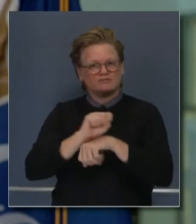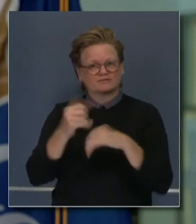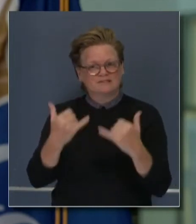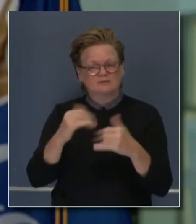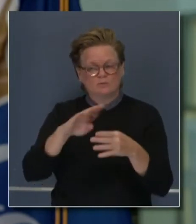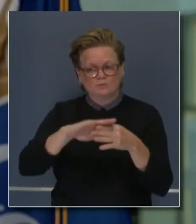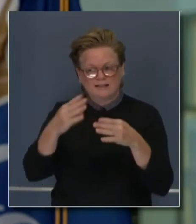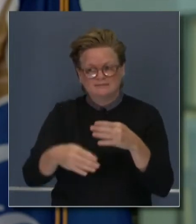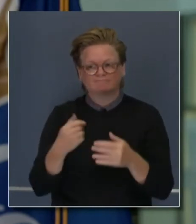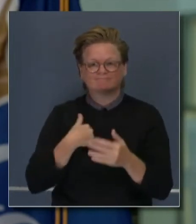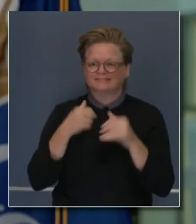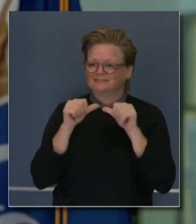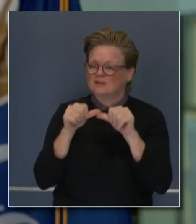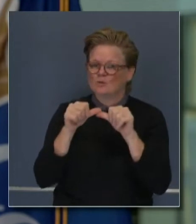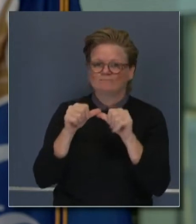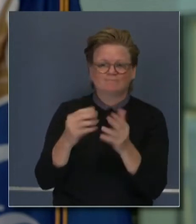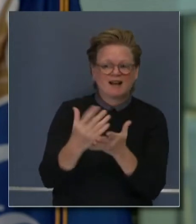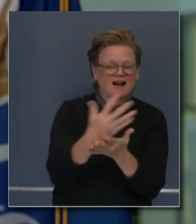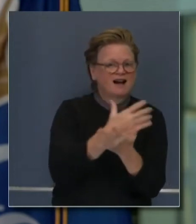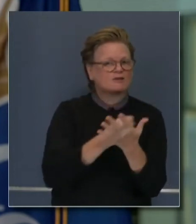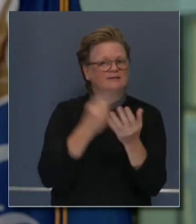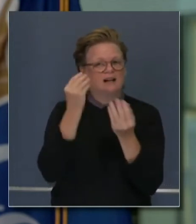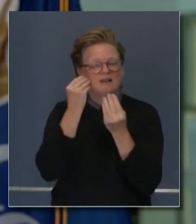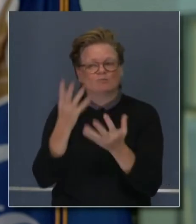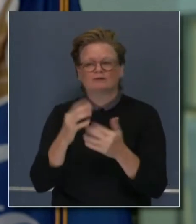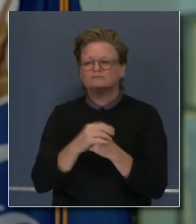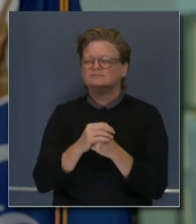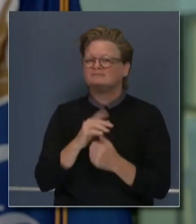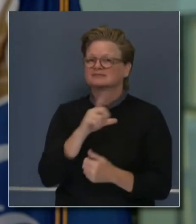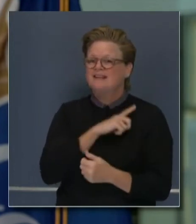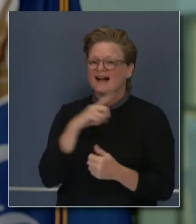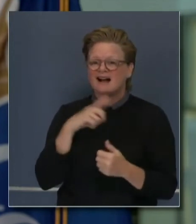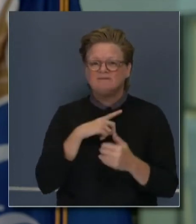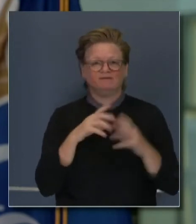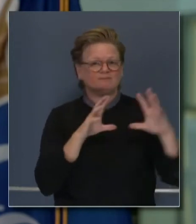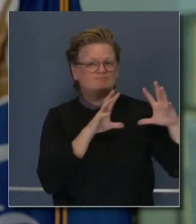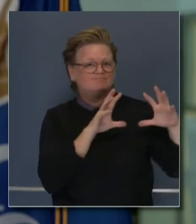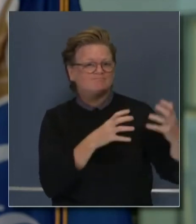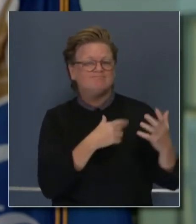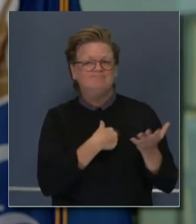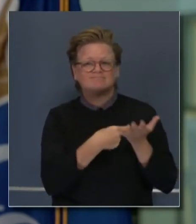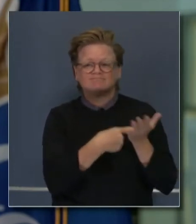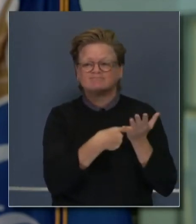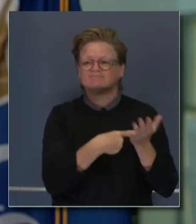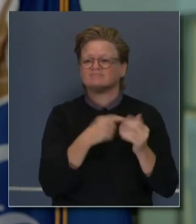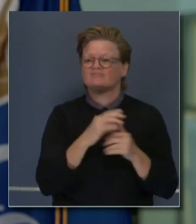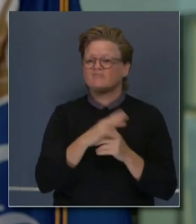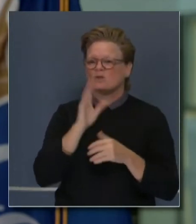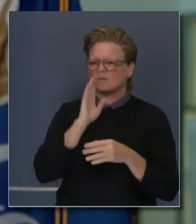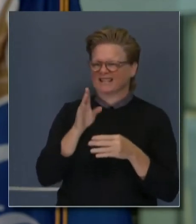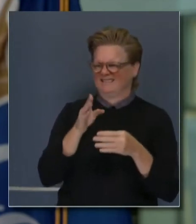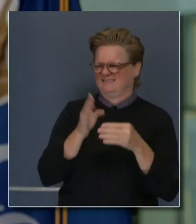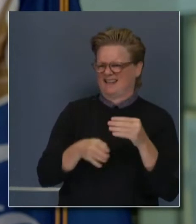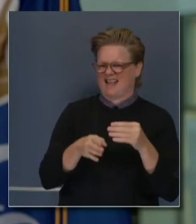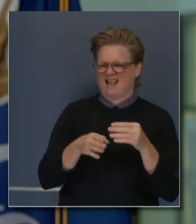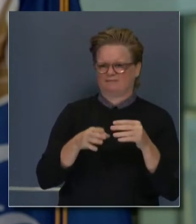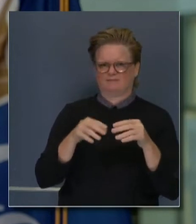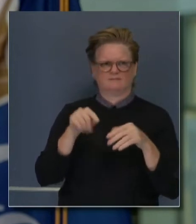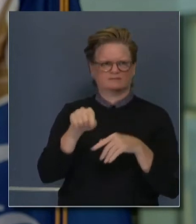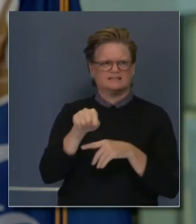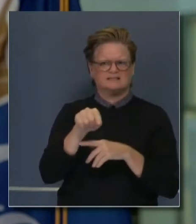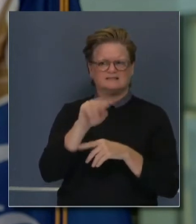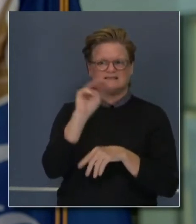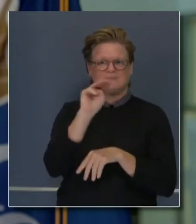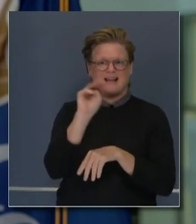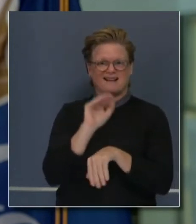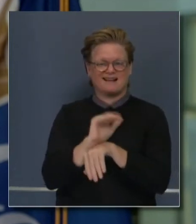California legislature, working at the end of what we refer to as our session, which ends on midnight on Monday. Many,